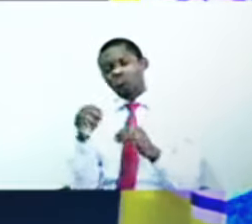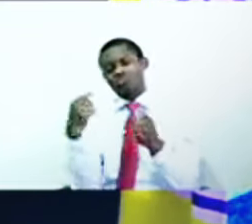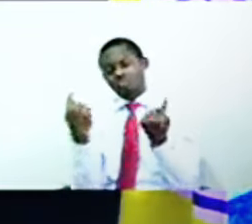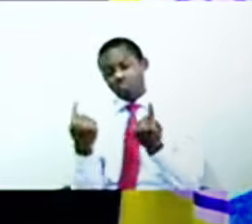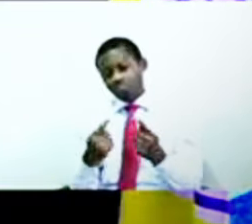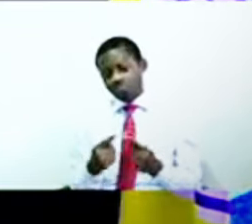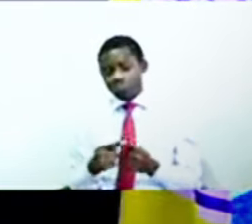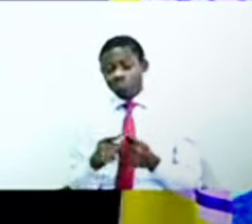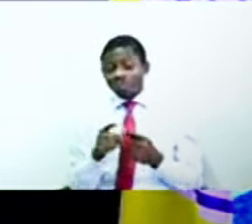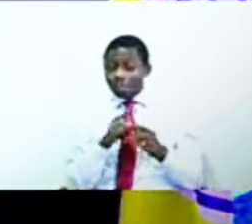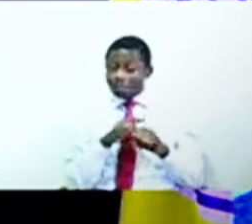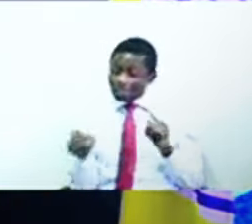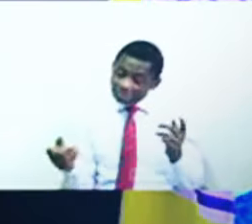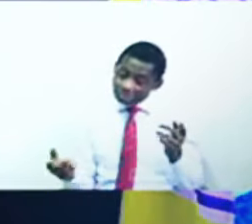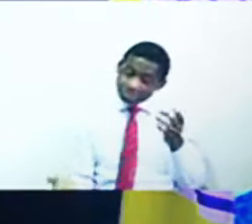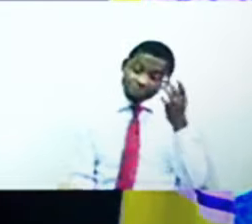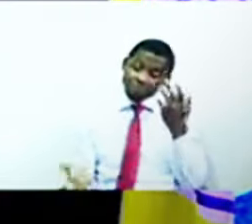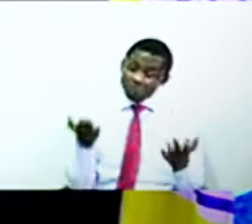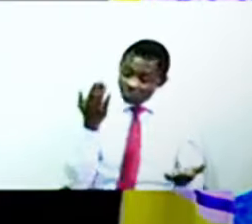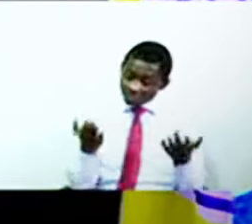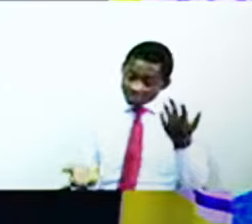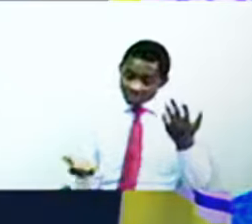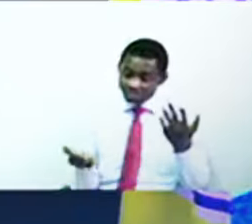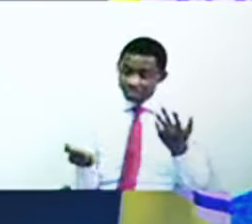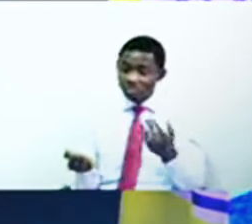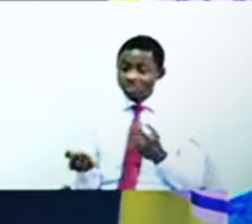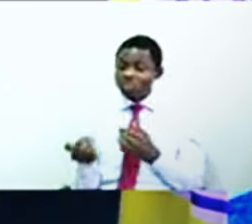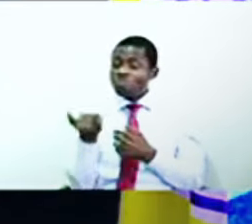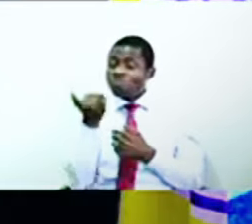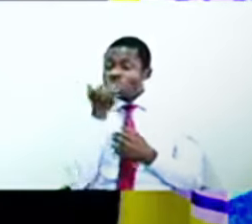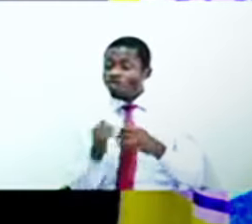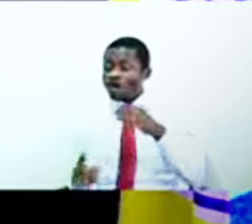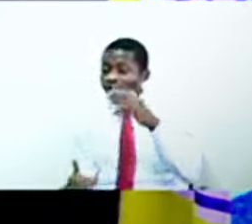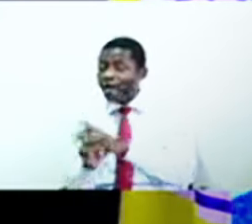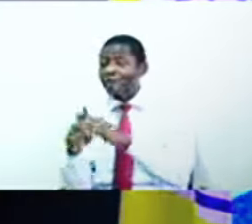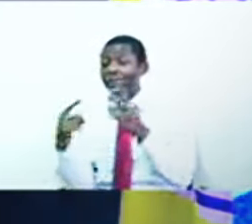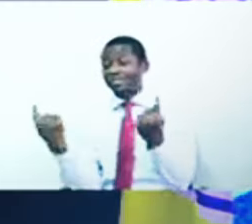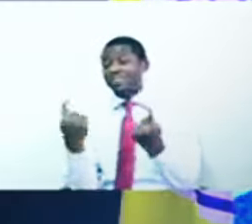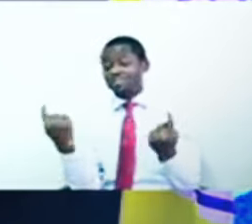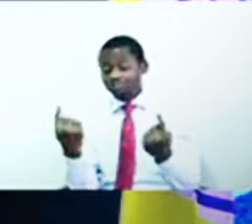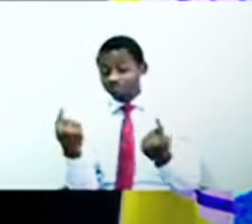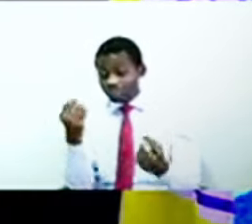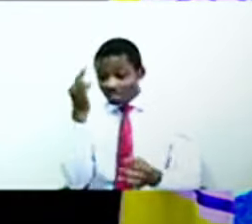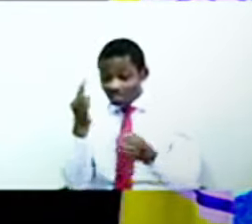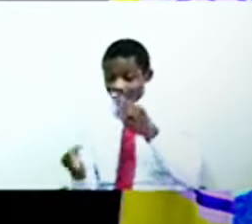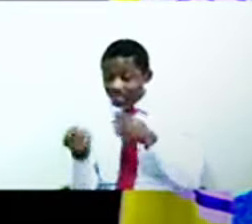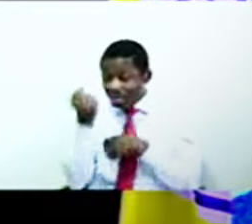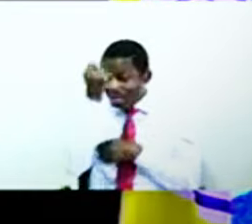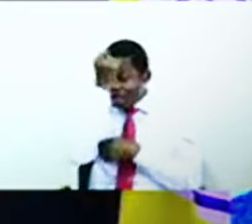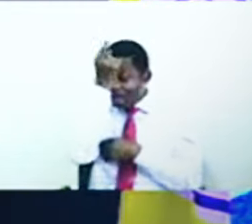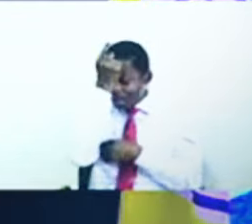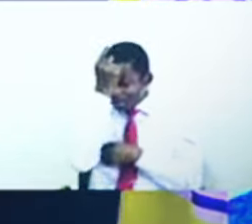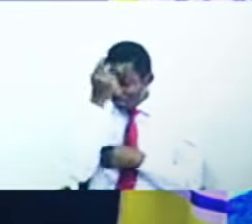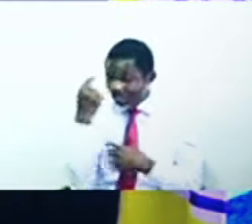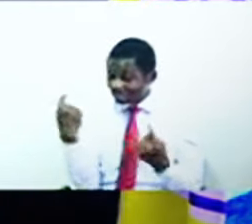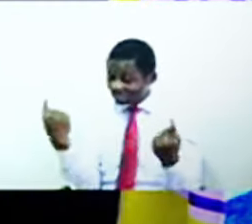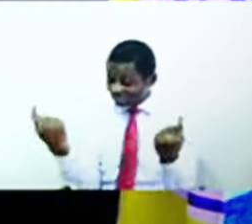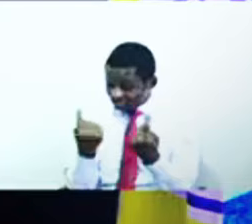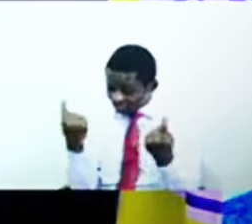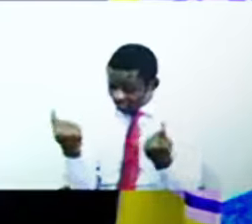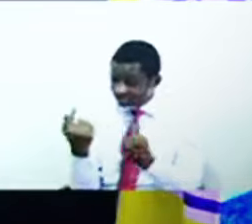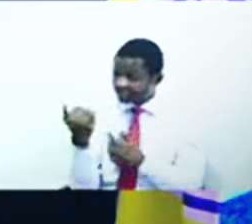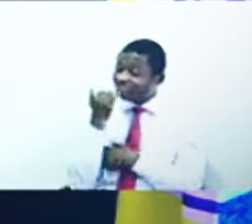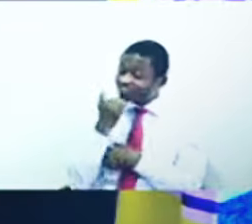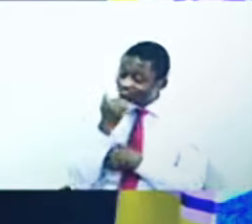begin to see sin as a mistake. It is a yewu bone se eyemfomsoa. We will live a more righteous life. Yebebo mode se yebebo